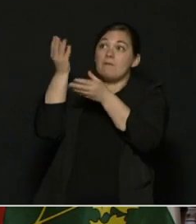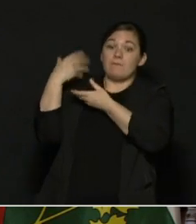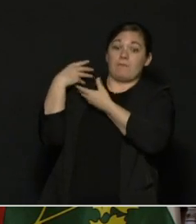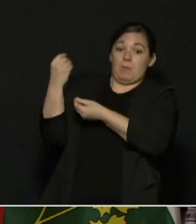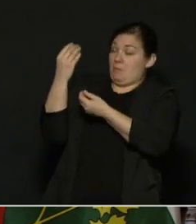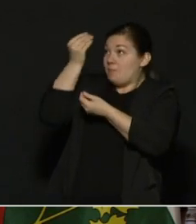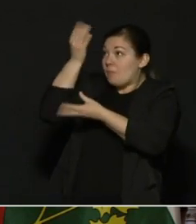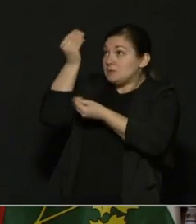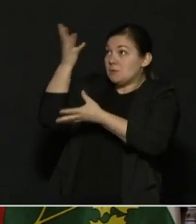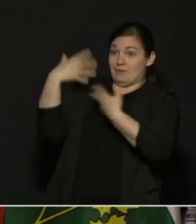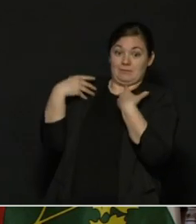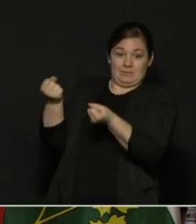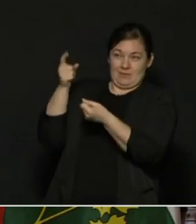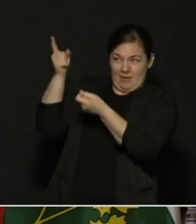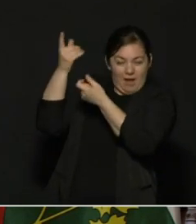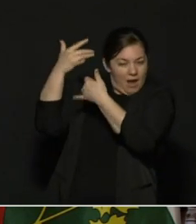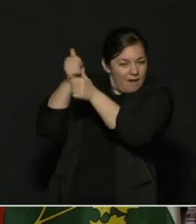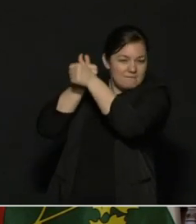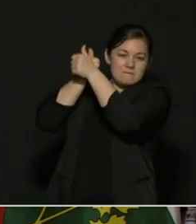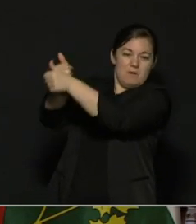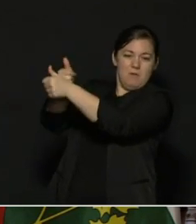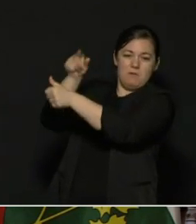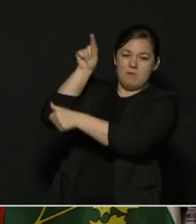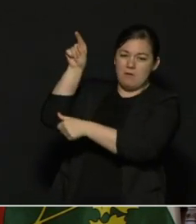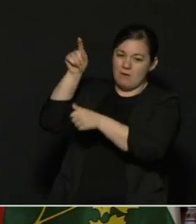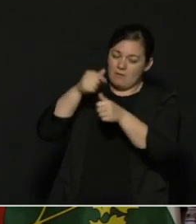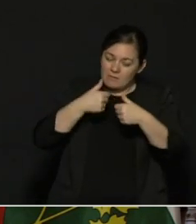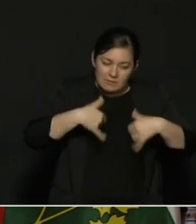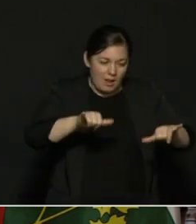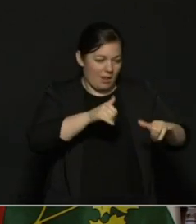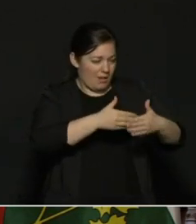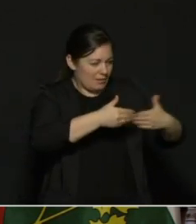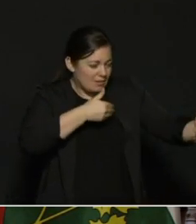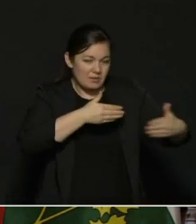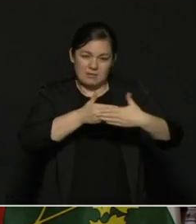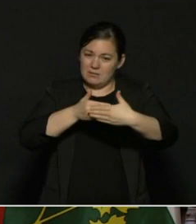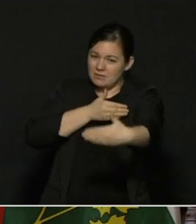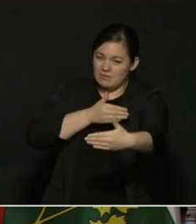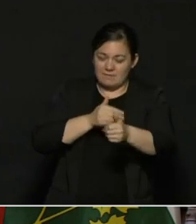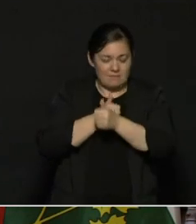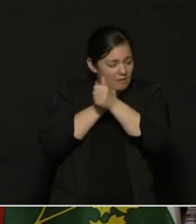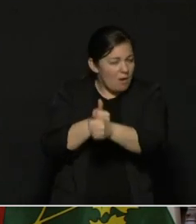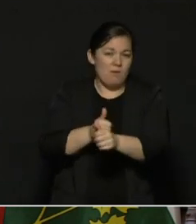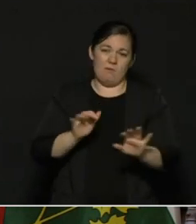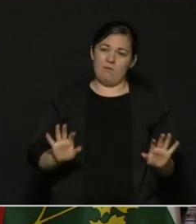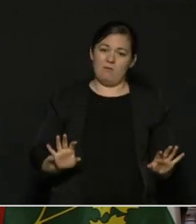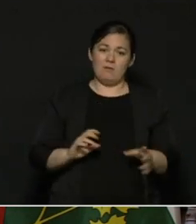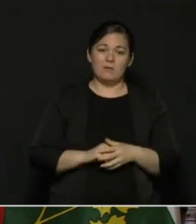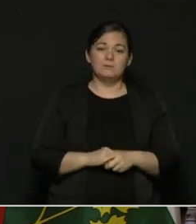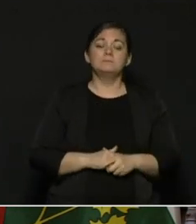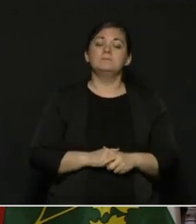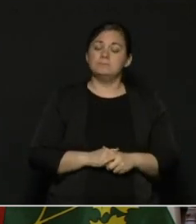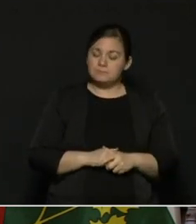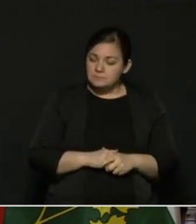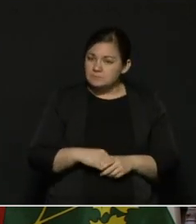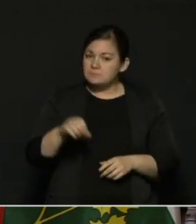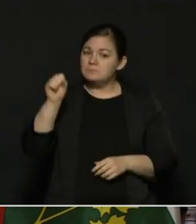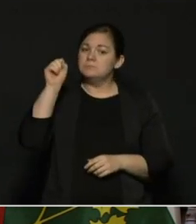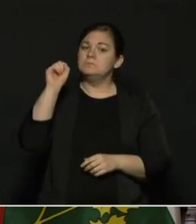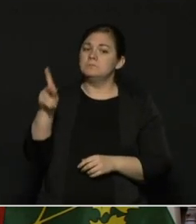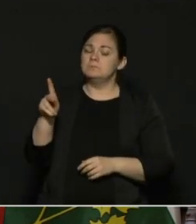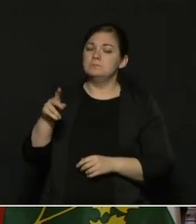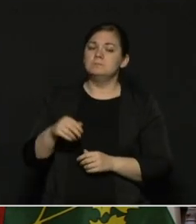phase right now. Follow-up? Okay. And I think you mentioned it earlier this week about recommendations for